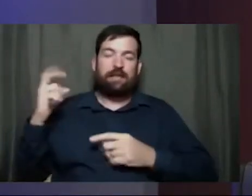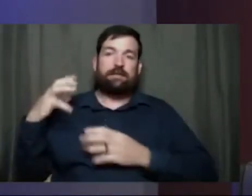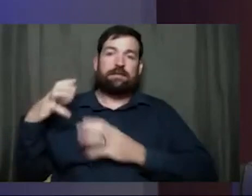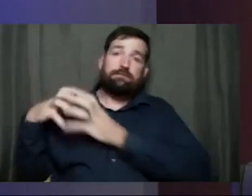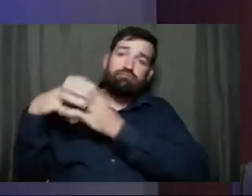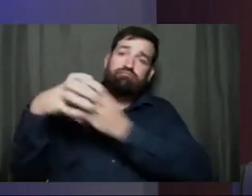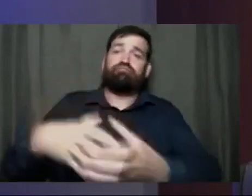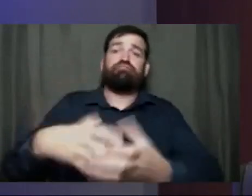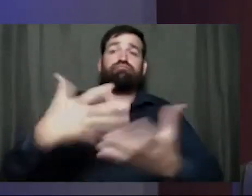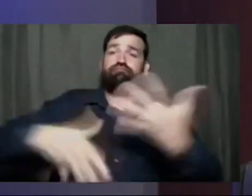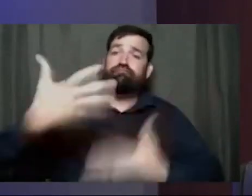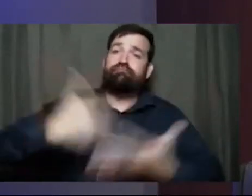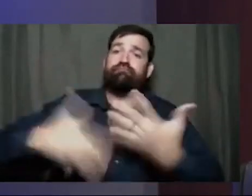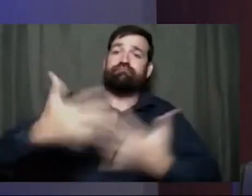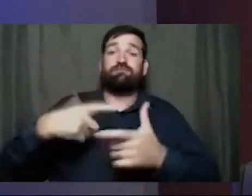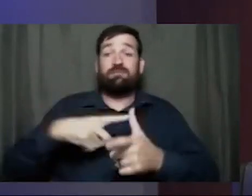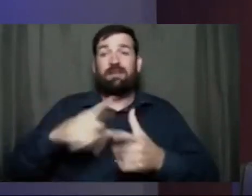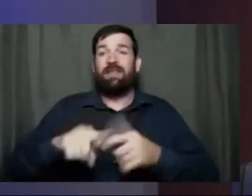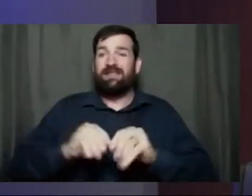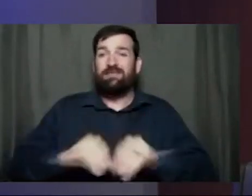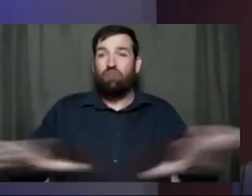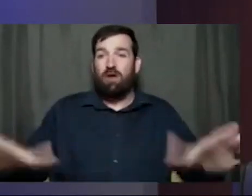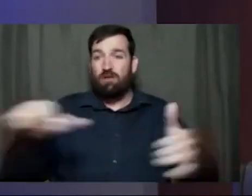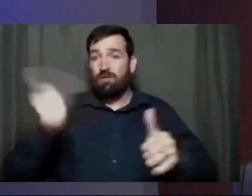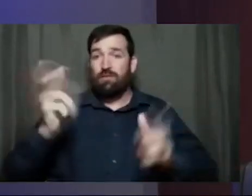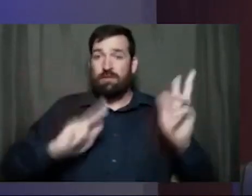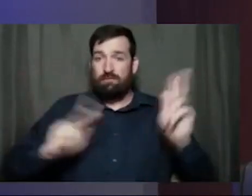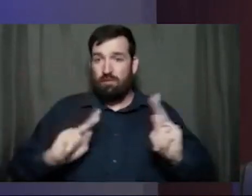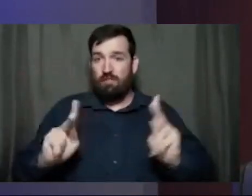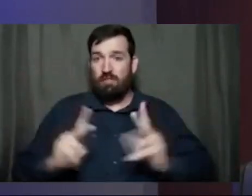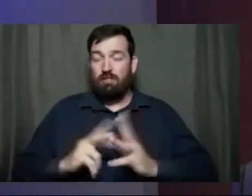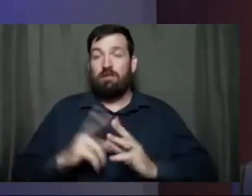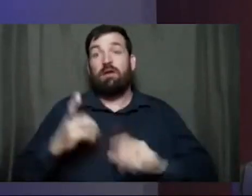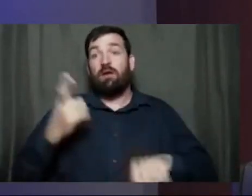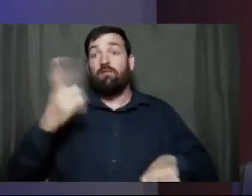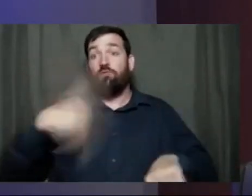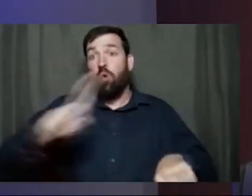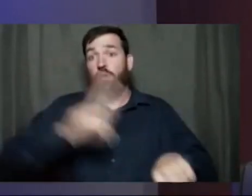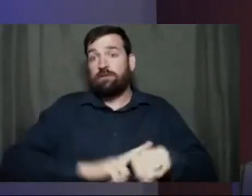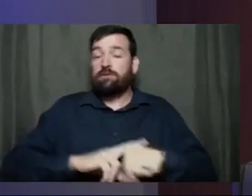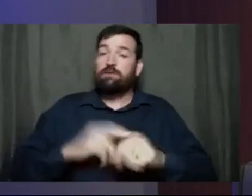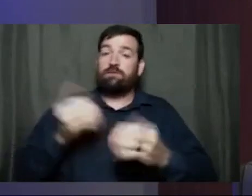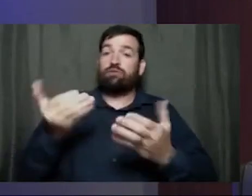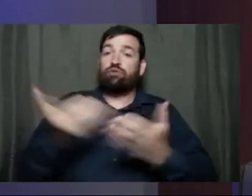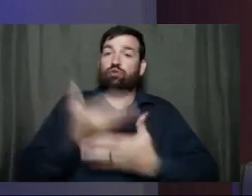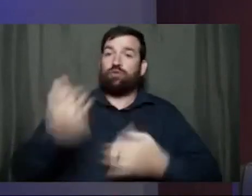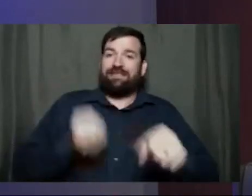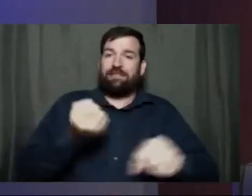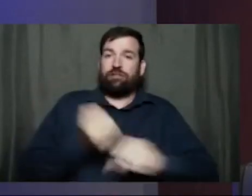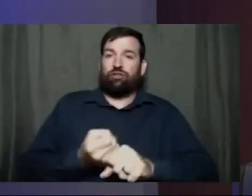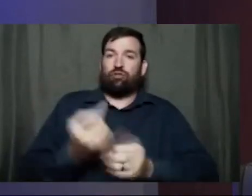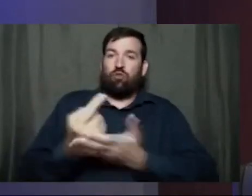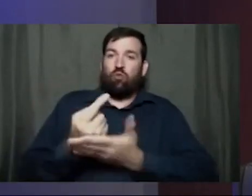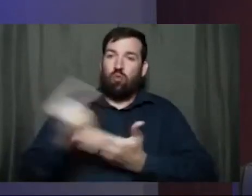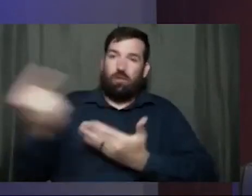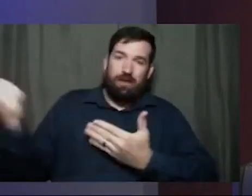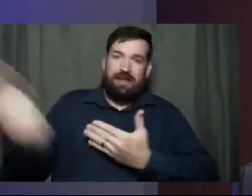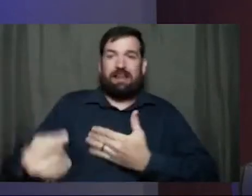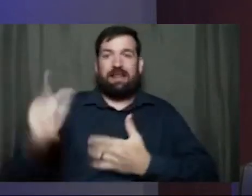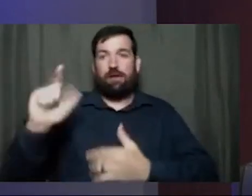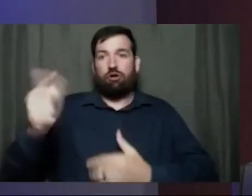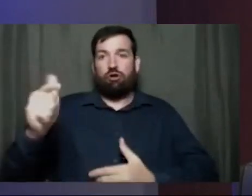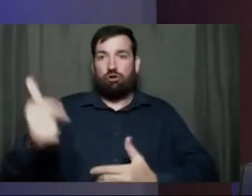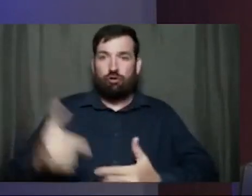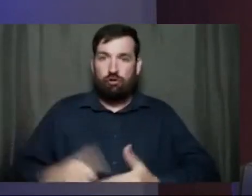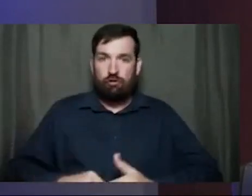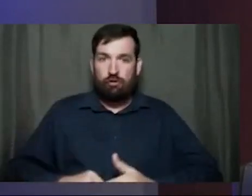then possibly spreading it to others. And then, of course, New Year's is a week after Christmas. And so, again, people that go to